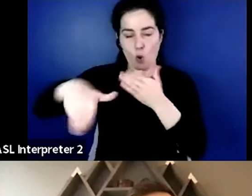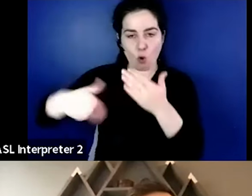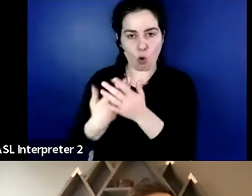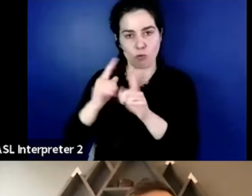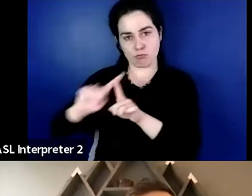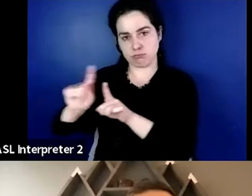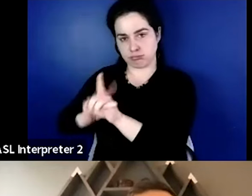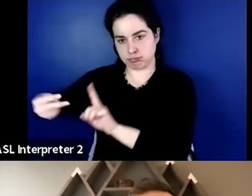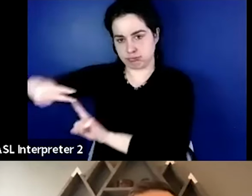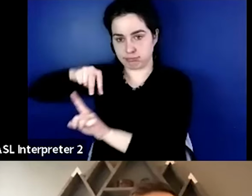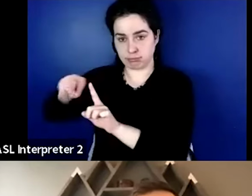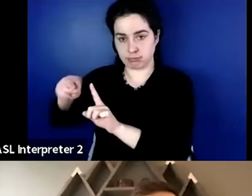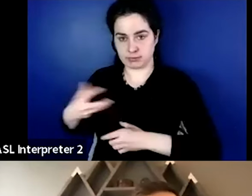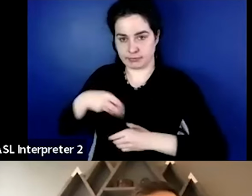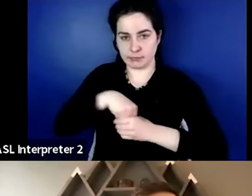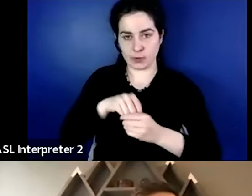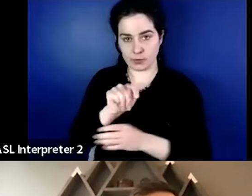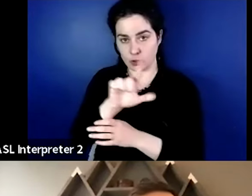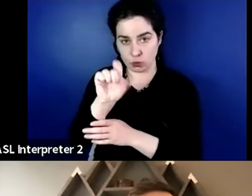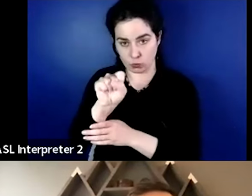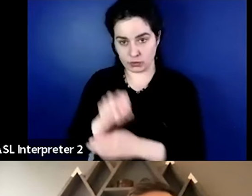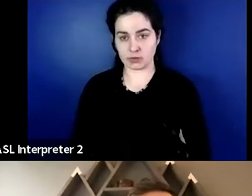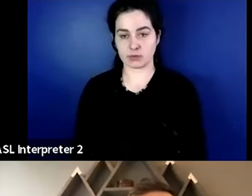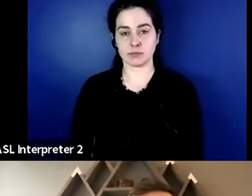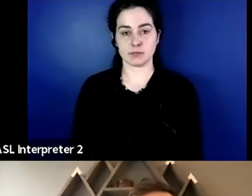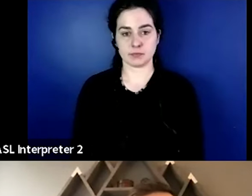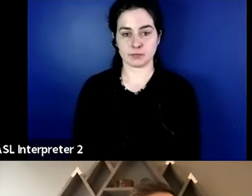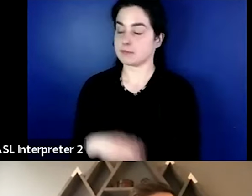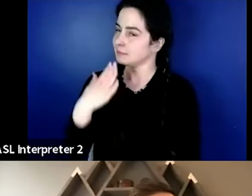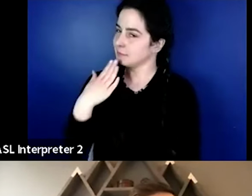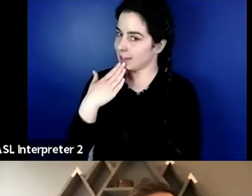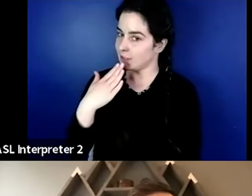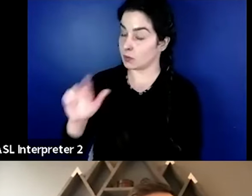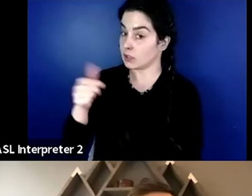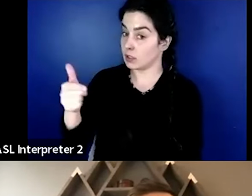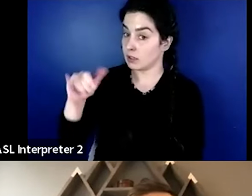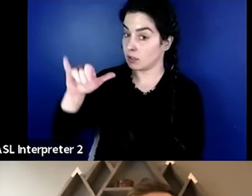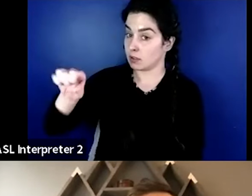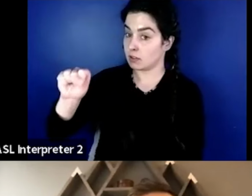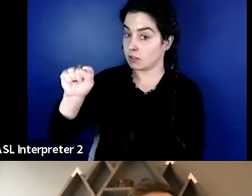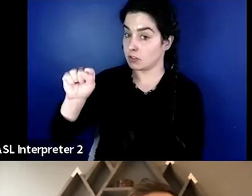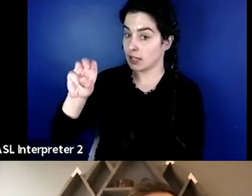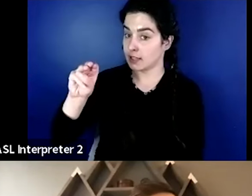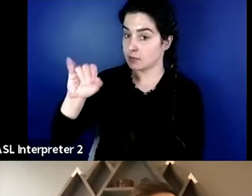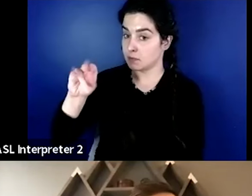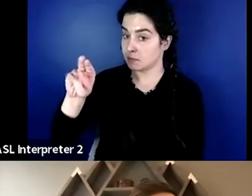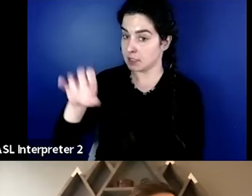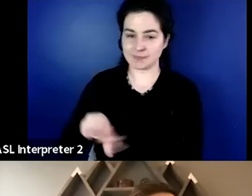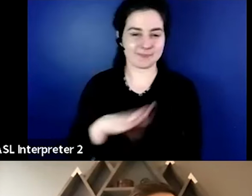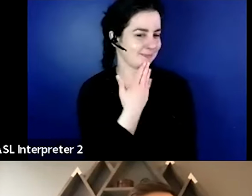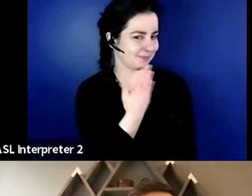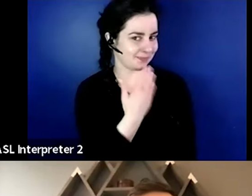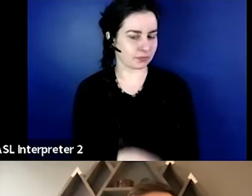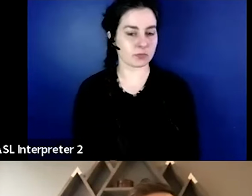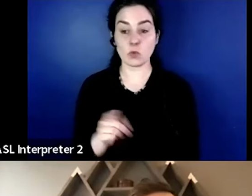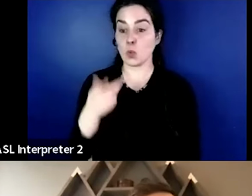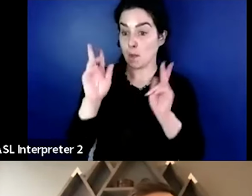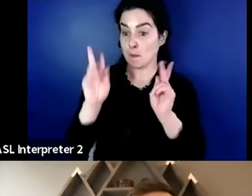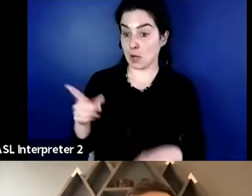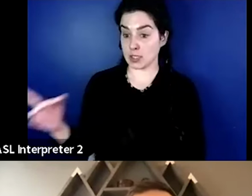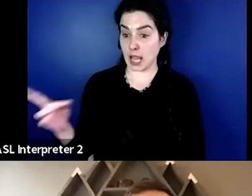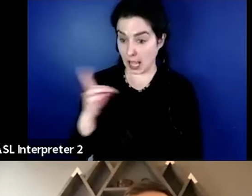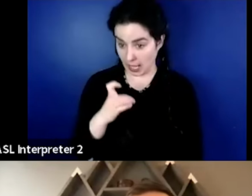Thank you. Jasmine? Yes, thank you. One individual has asked, I'm